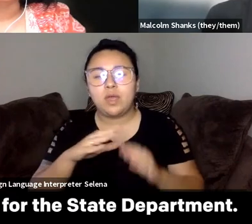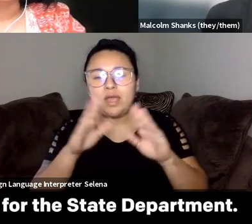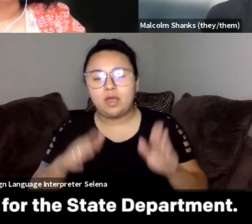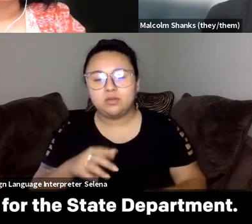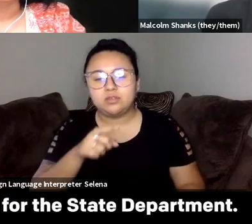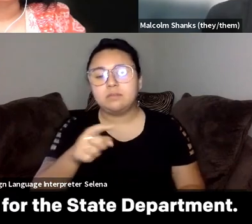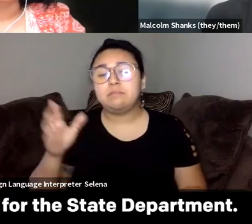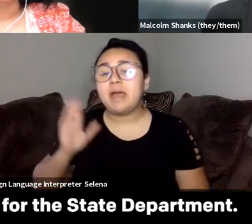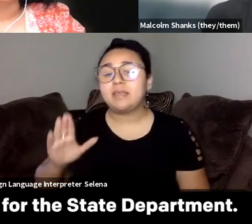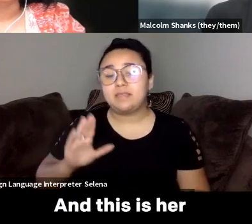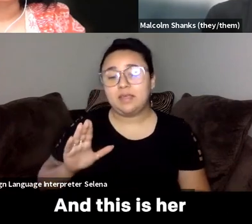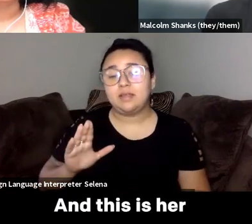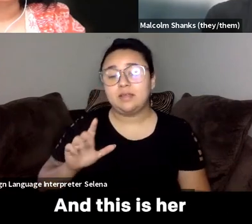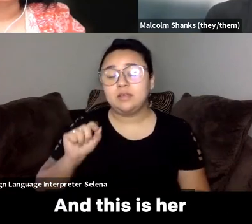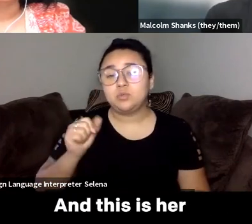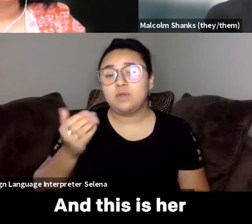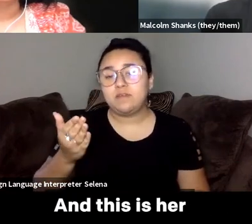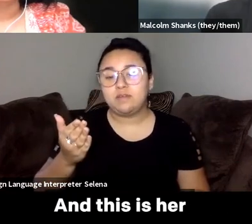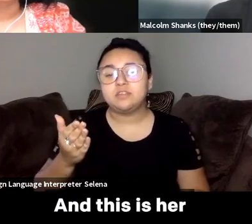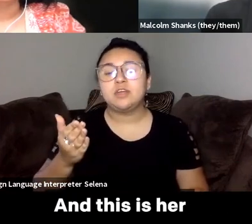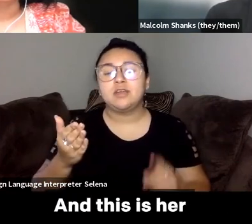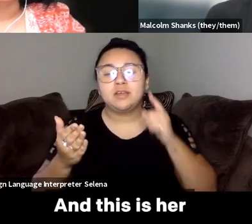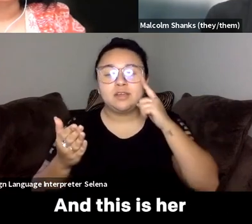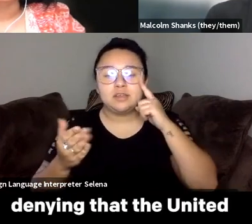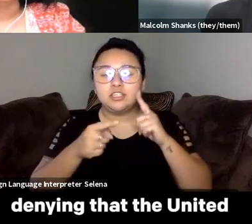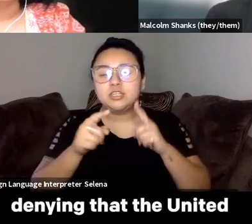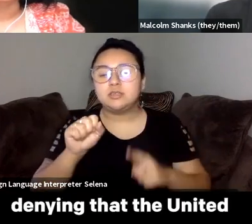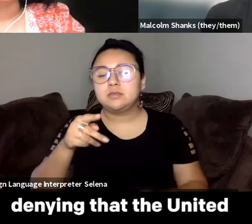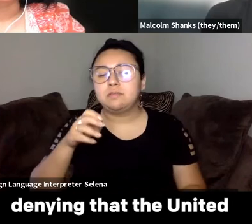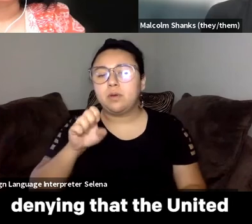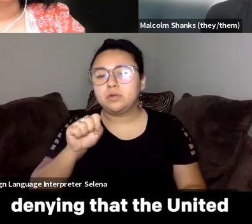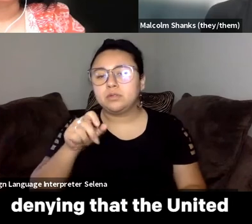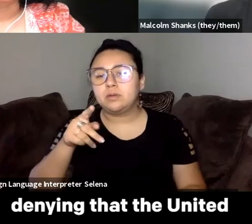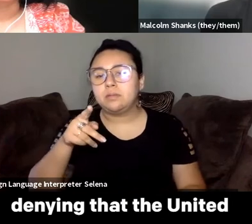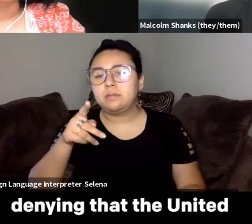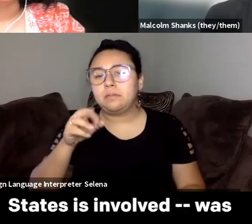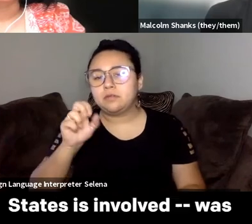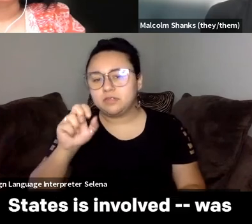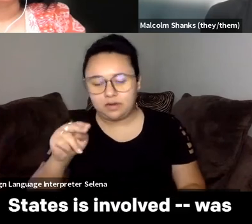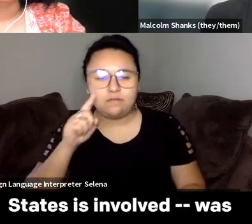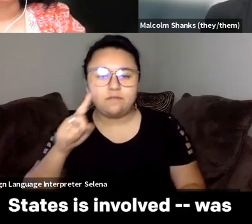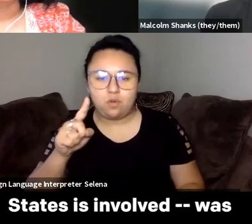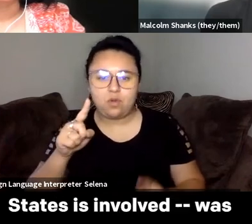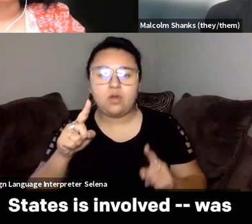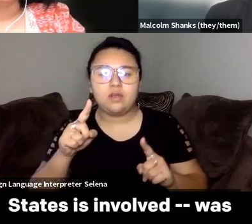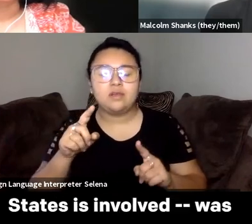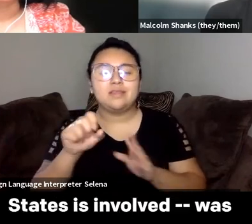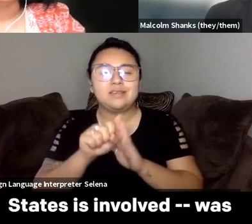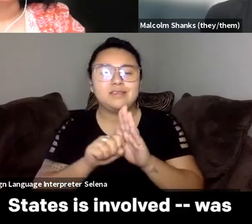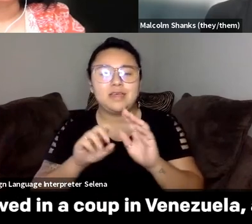the State Department. And this is her denying that the United States